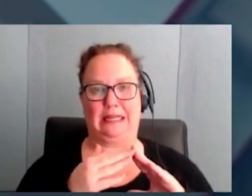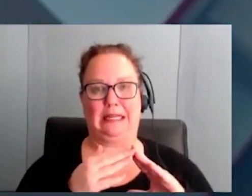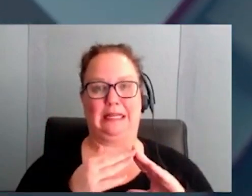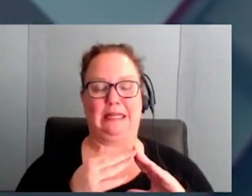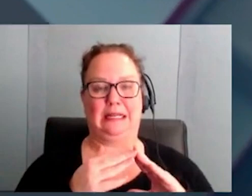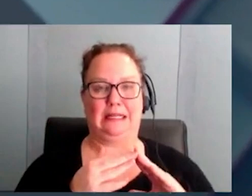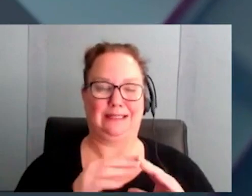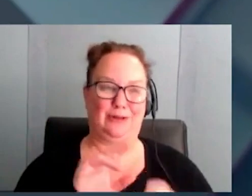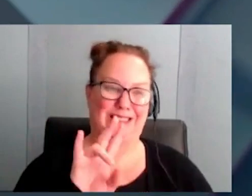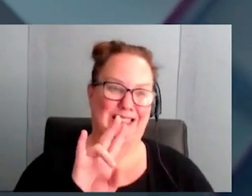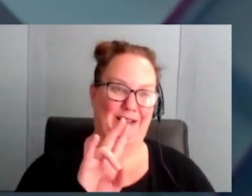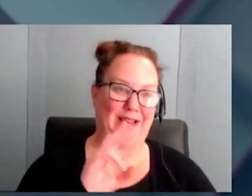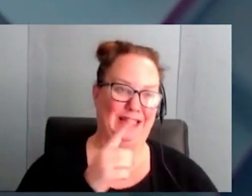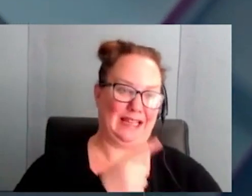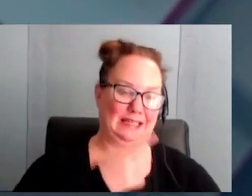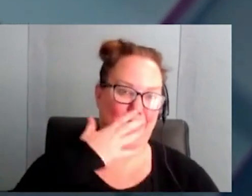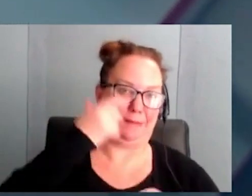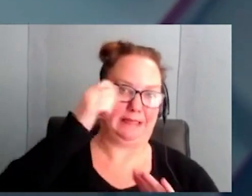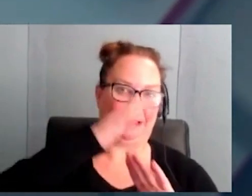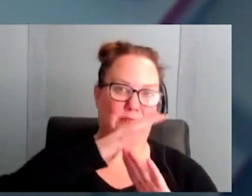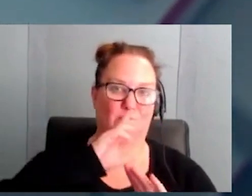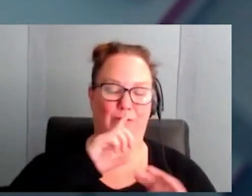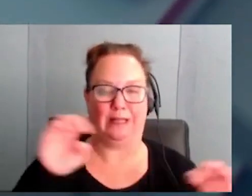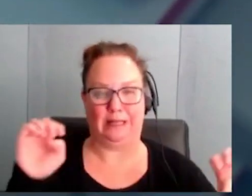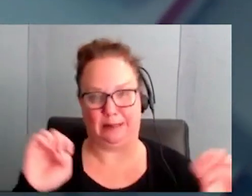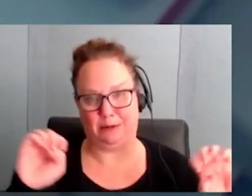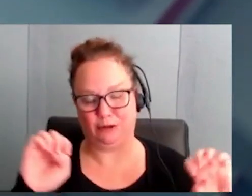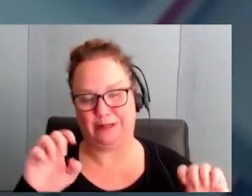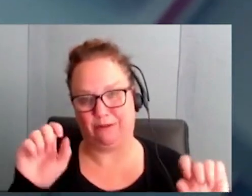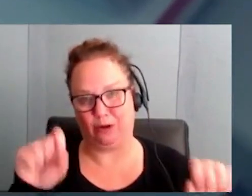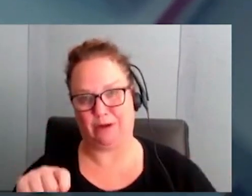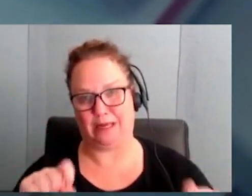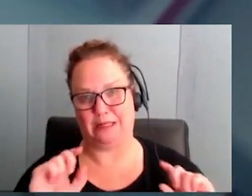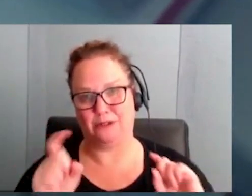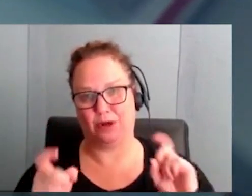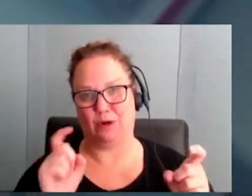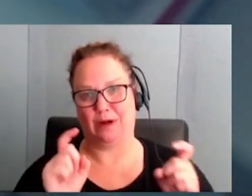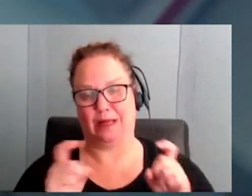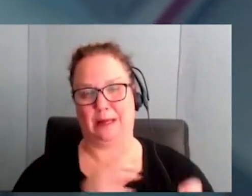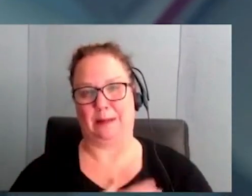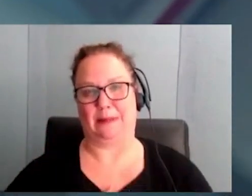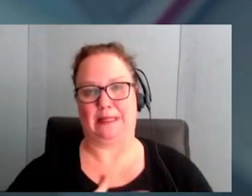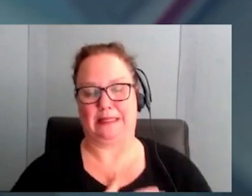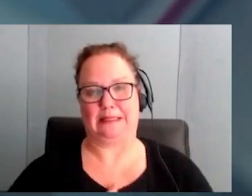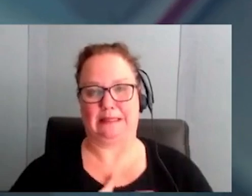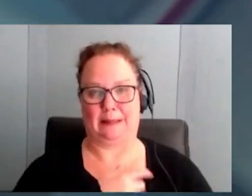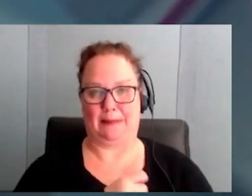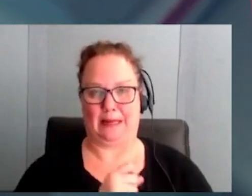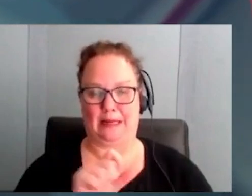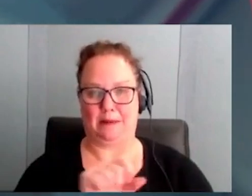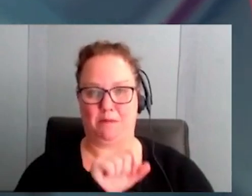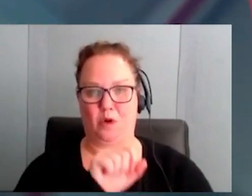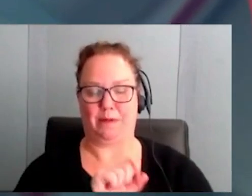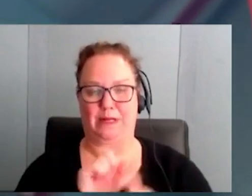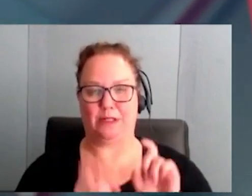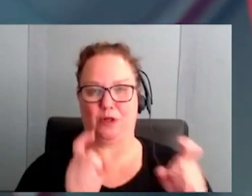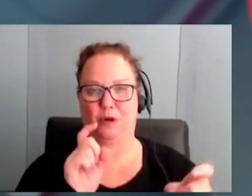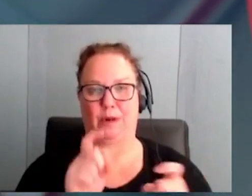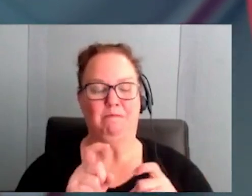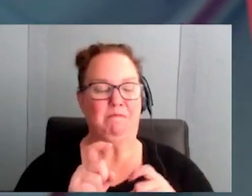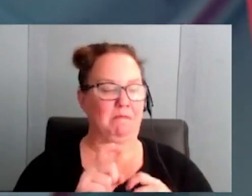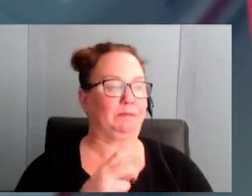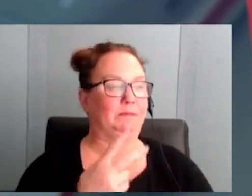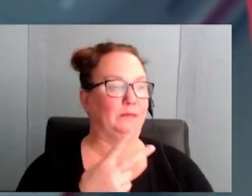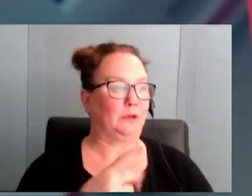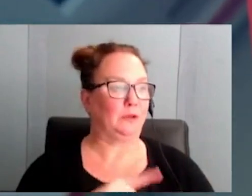7 days. So this is truly an emergency. If you can, please to make an appointment to donate. You can do it in 2 different ways. Call